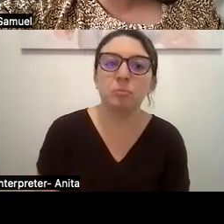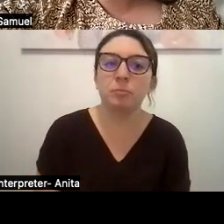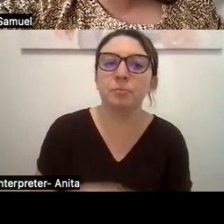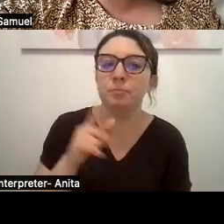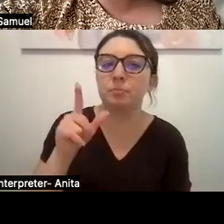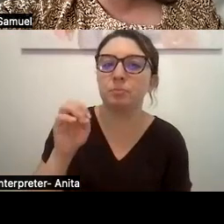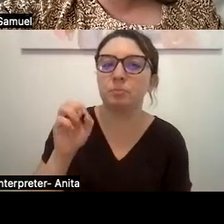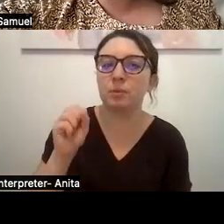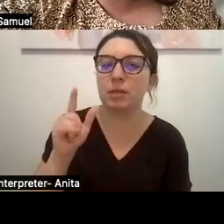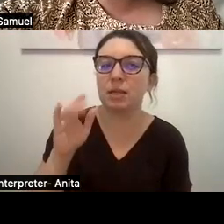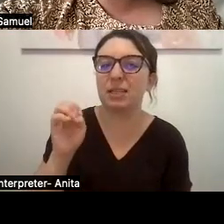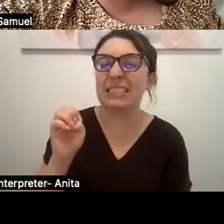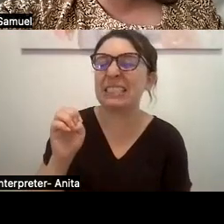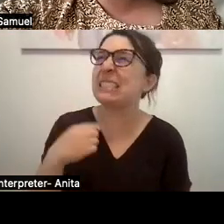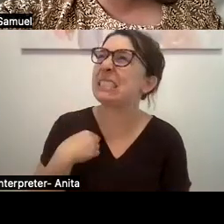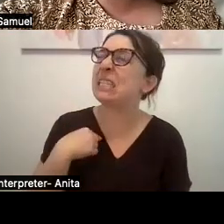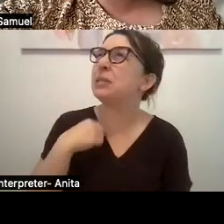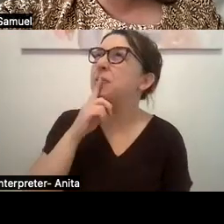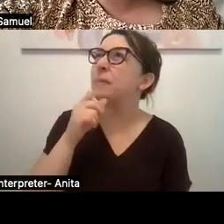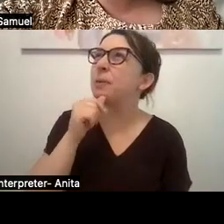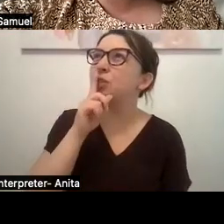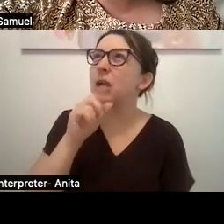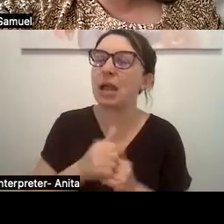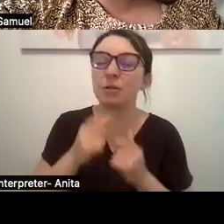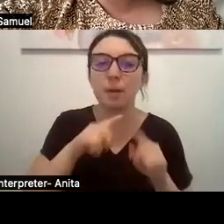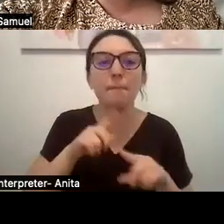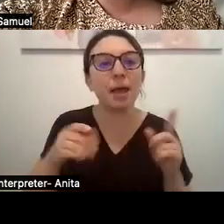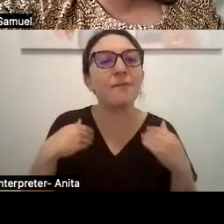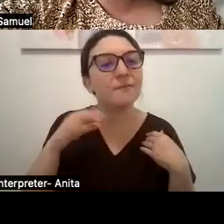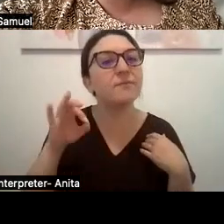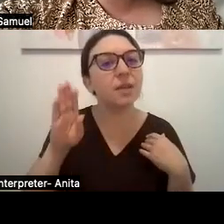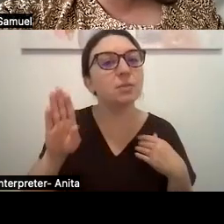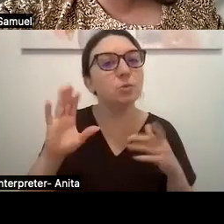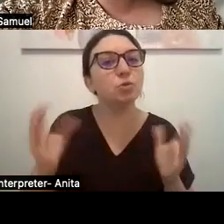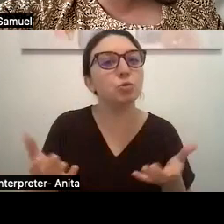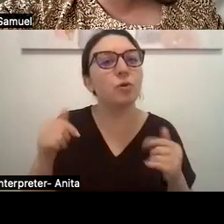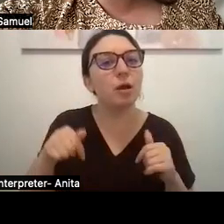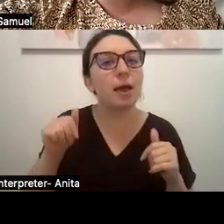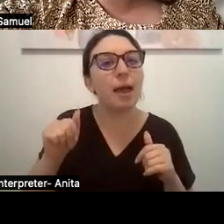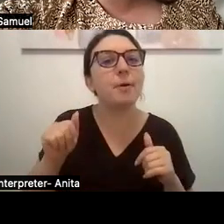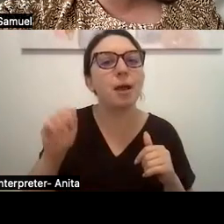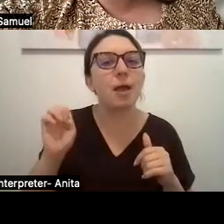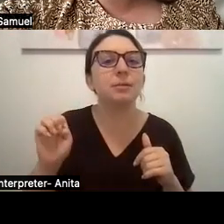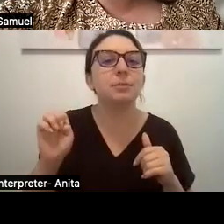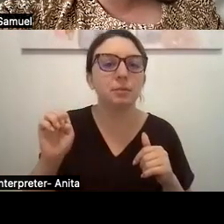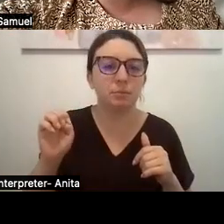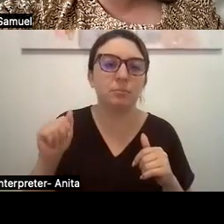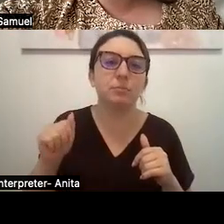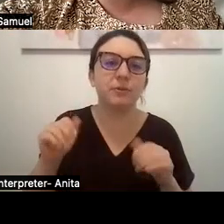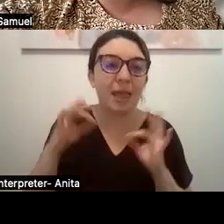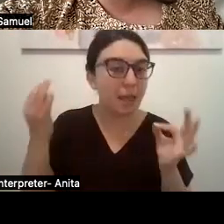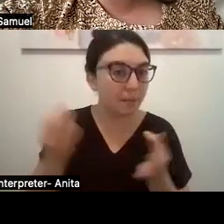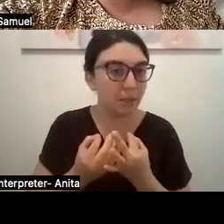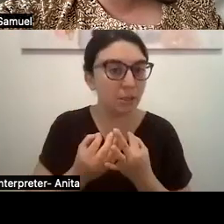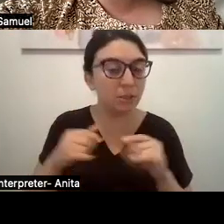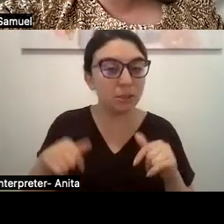I'm not fully sure how to respond to that. However, I do know that there is a Facebook group for Albert Einstein families. And I know